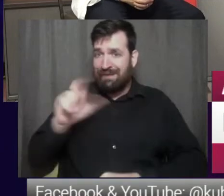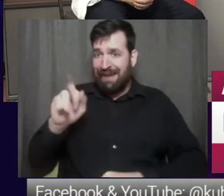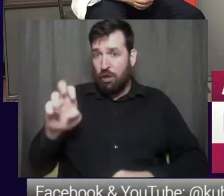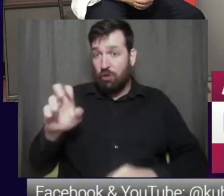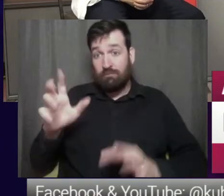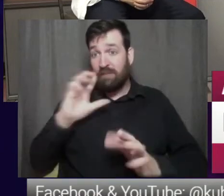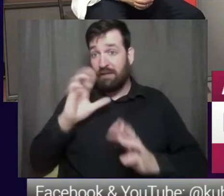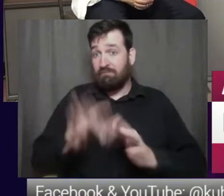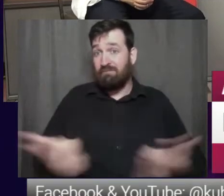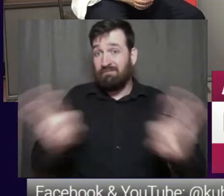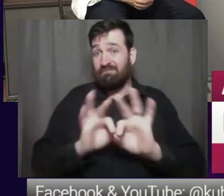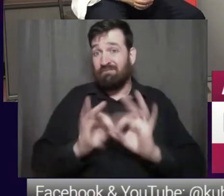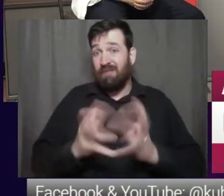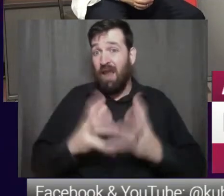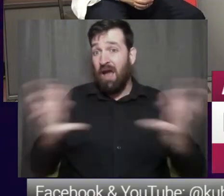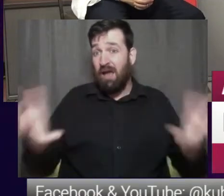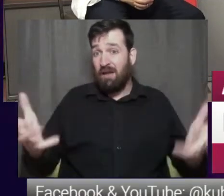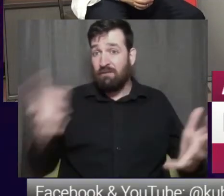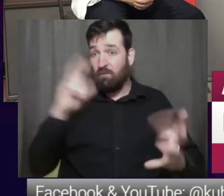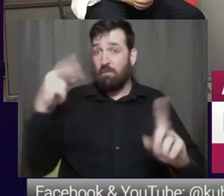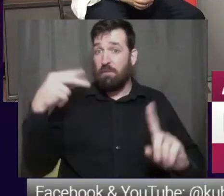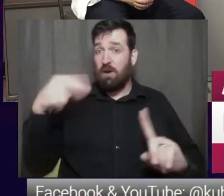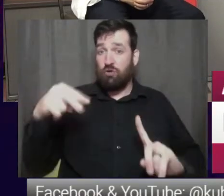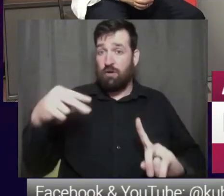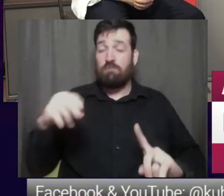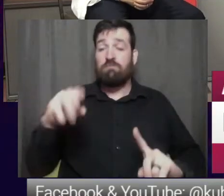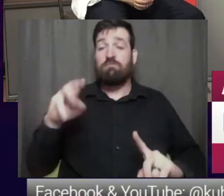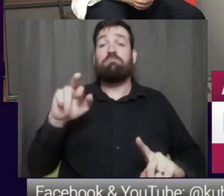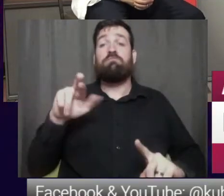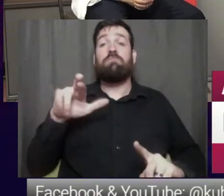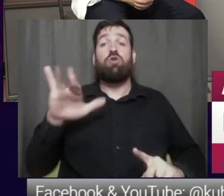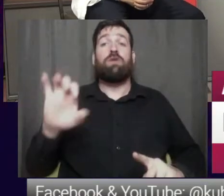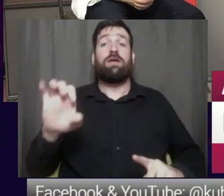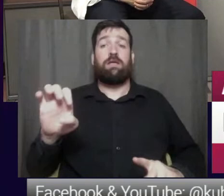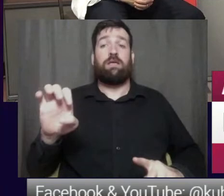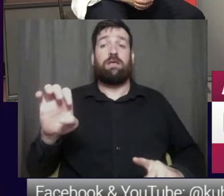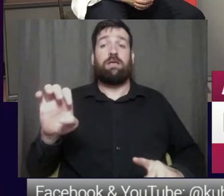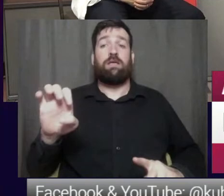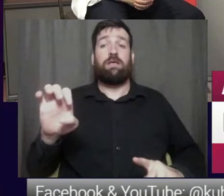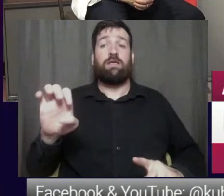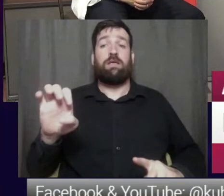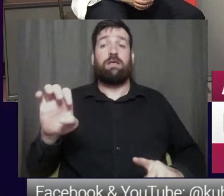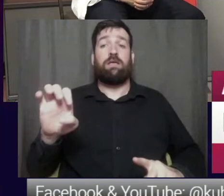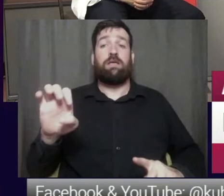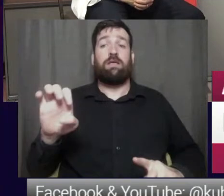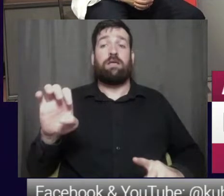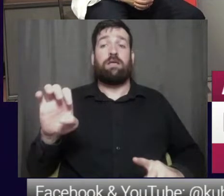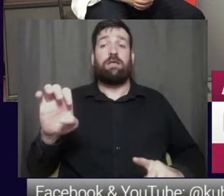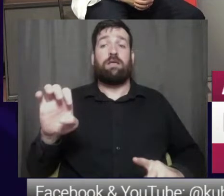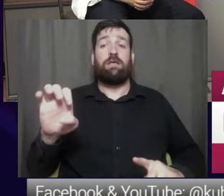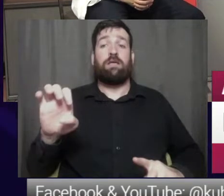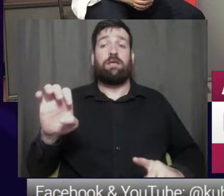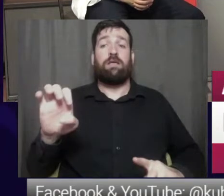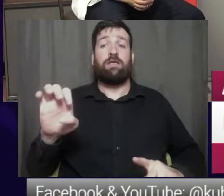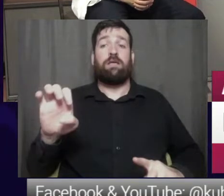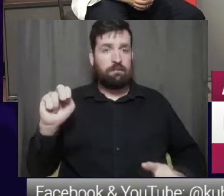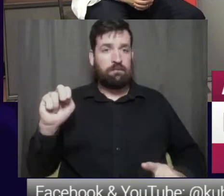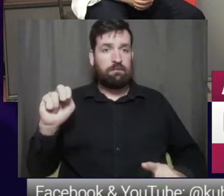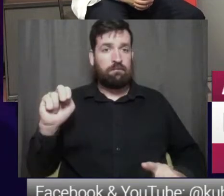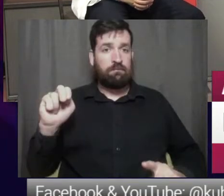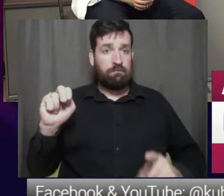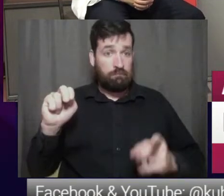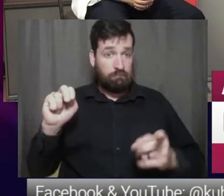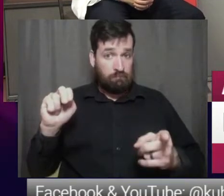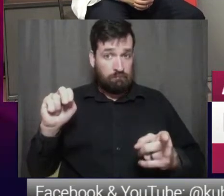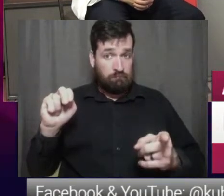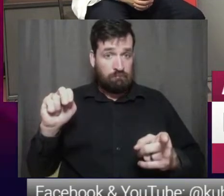to monitoring. Marie has a question. Dr. Sheldon, do you wear a smartwatch? I think I see one on your wrist. And what do you look for